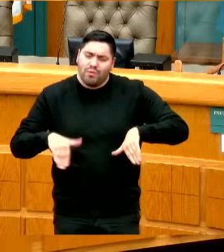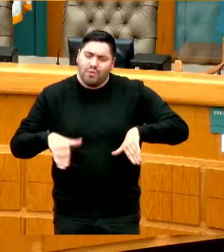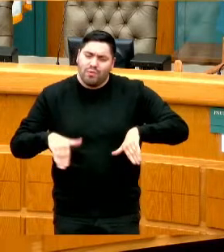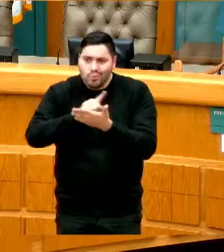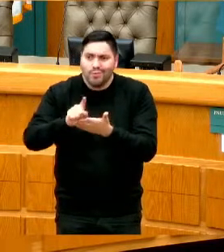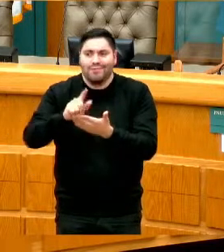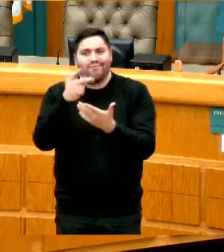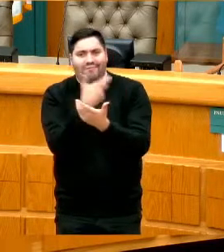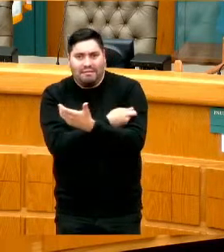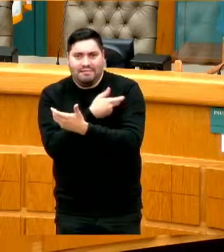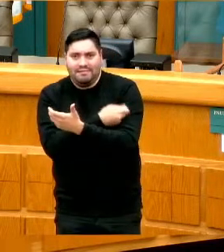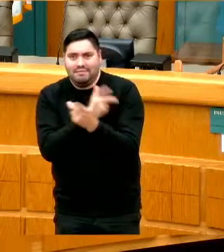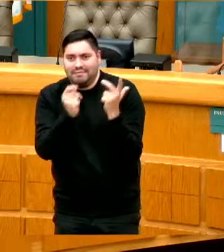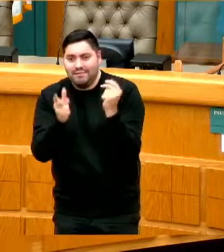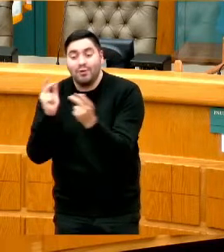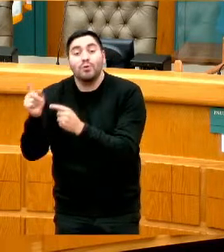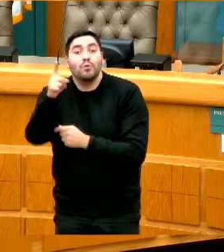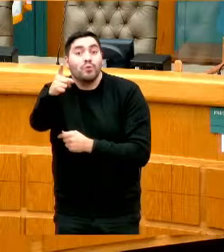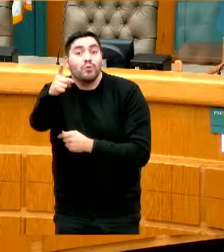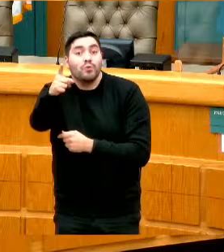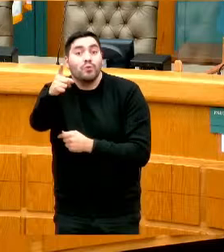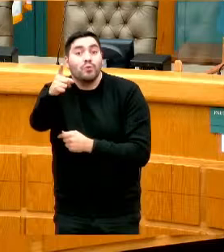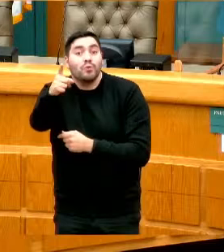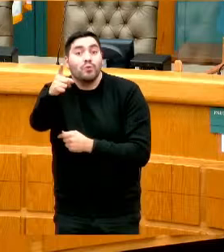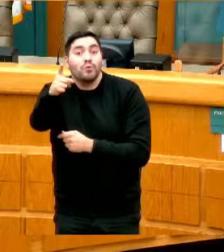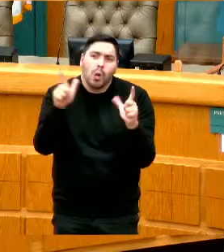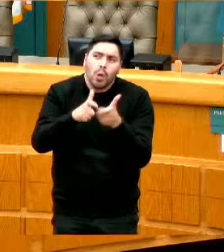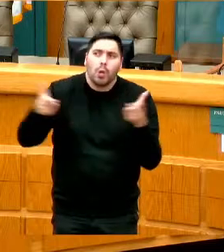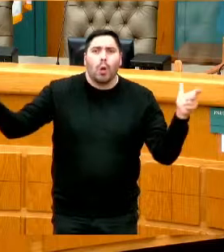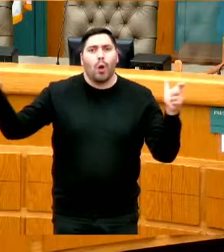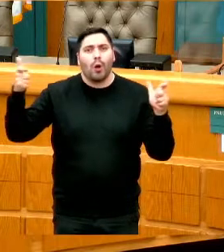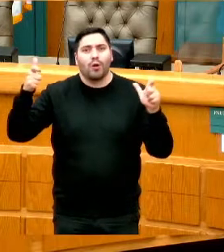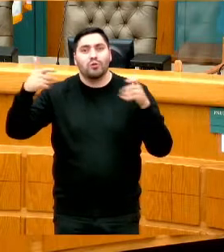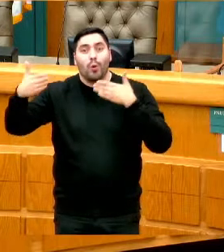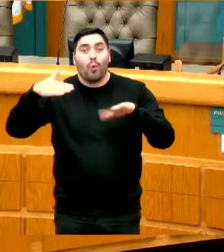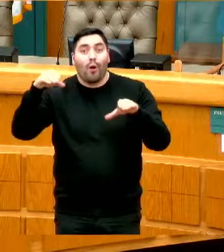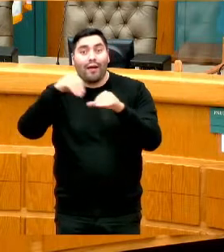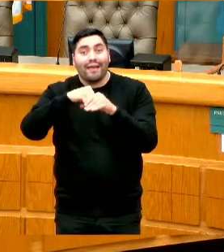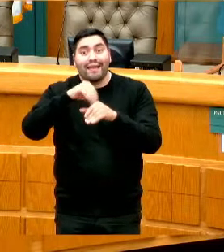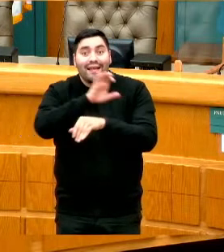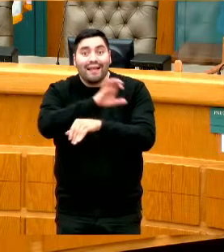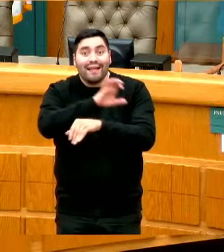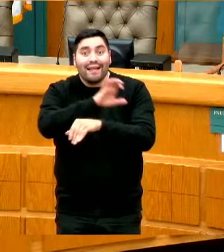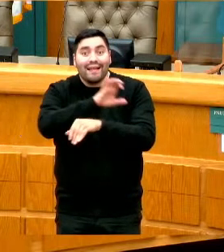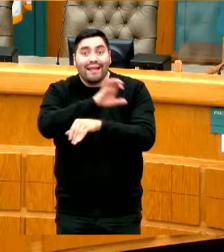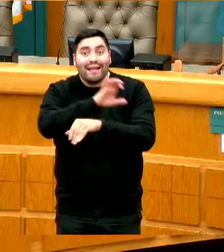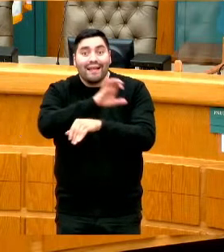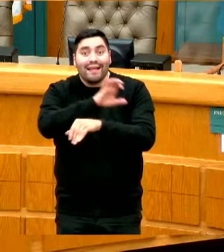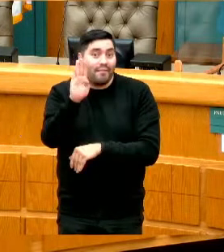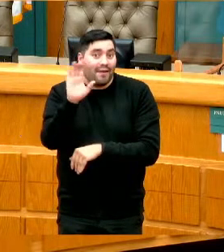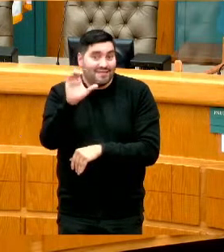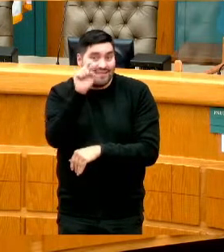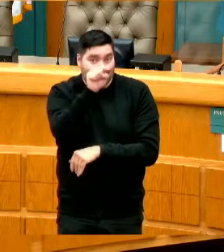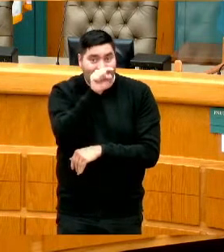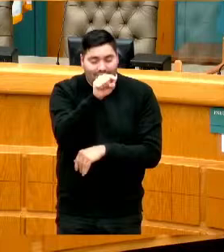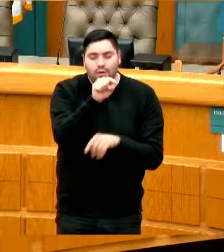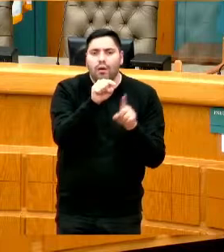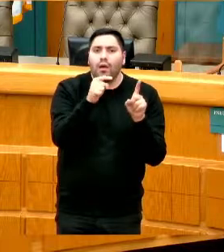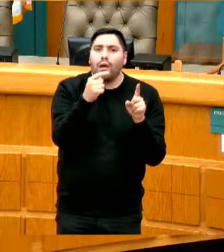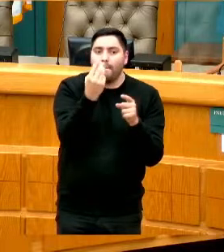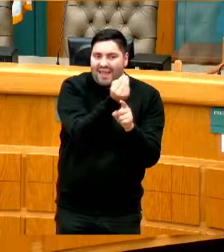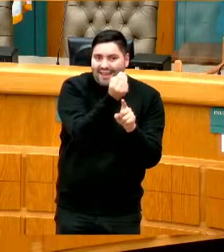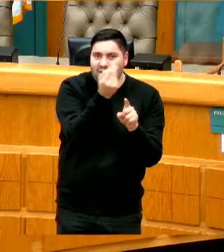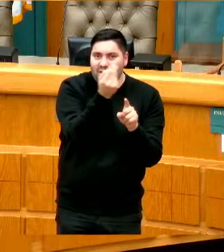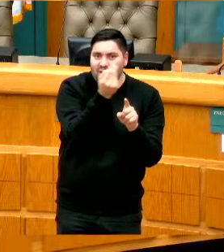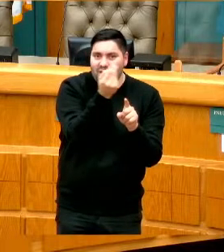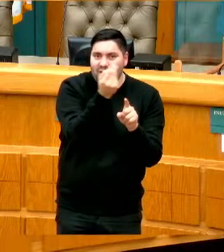immunizations. You've heard about our large walk-in clinics at the American Bank Center on Monday and Tuesday. We had